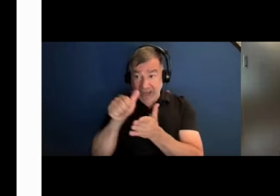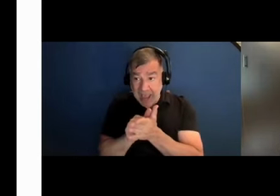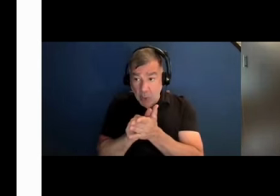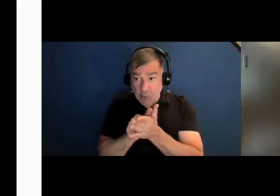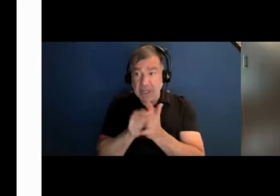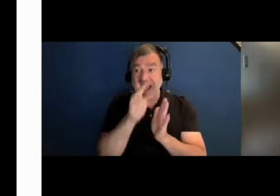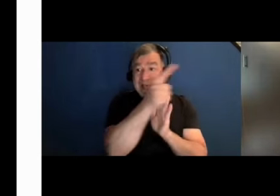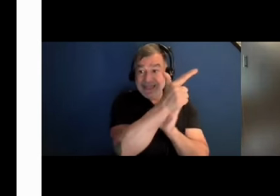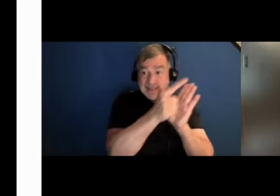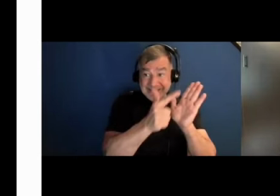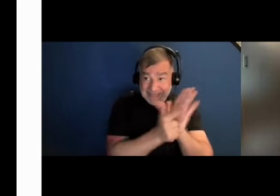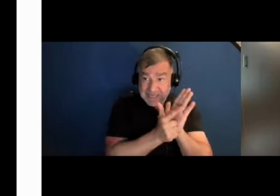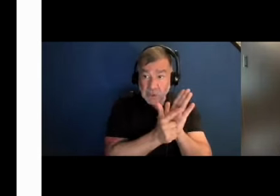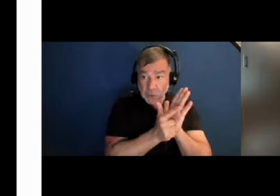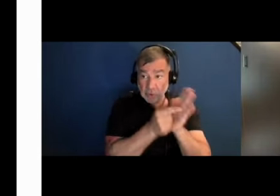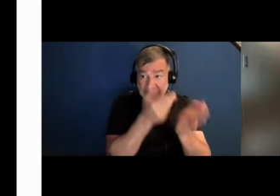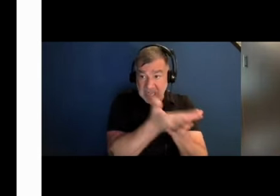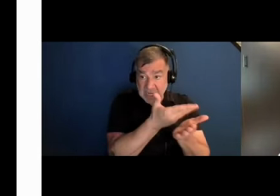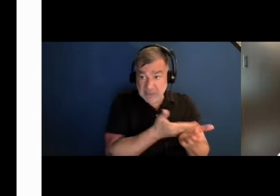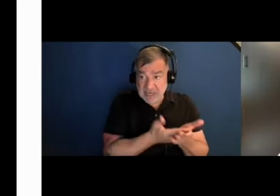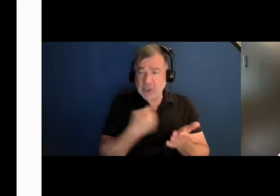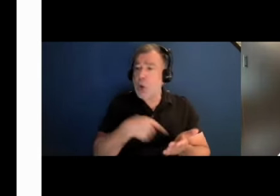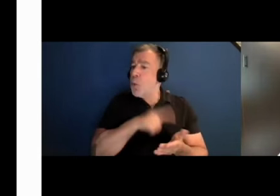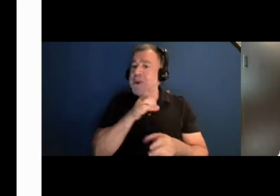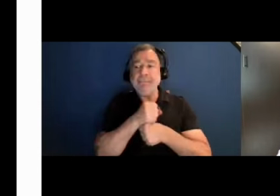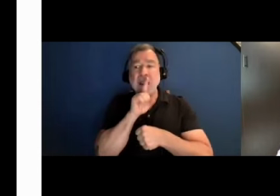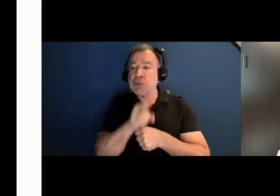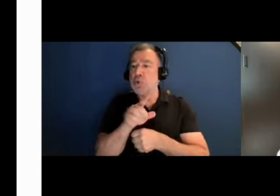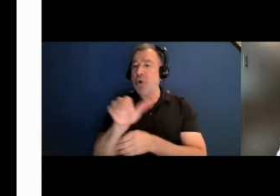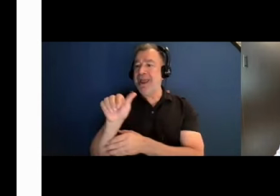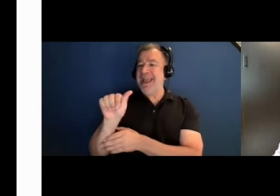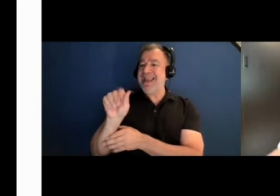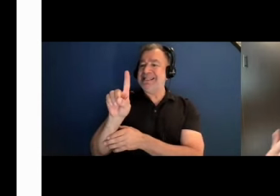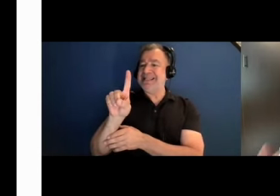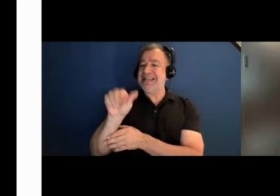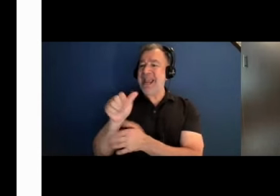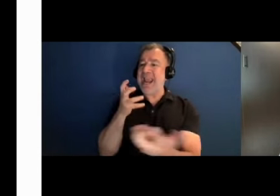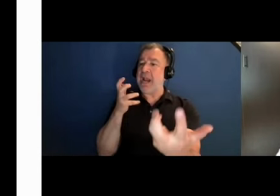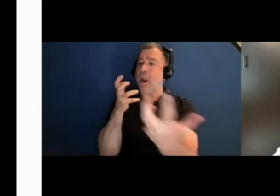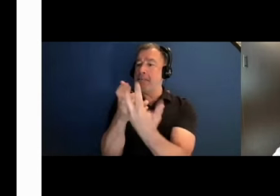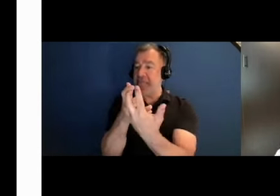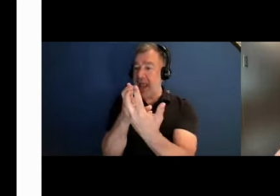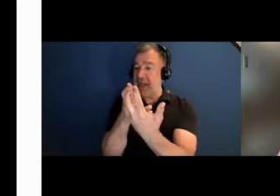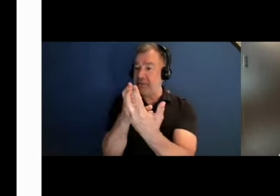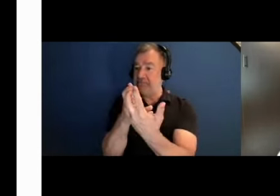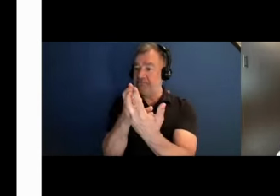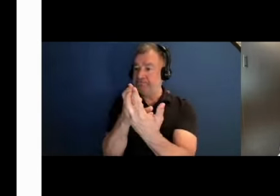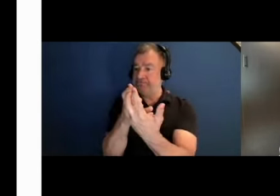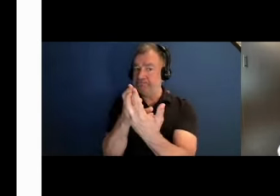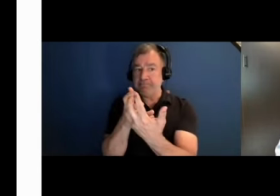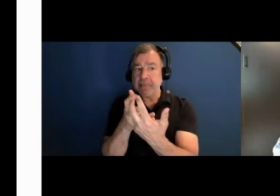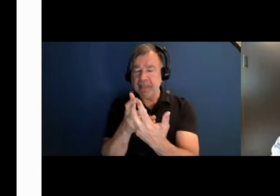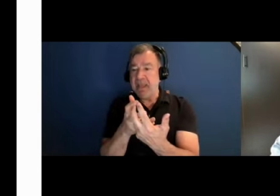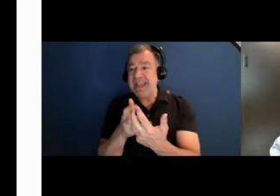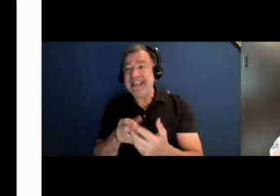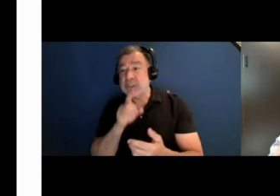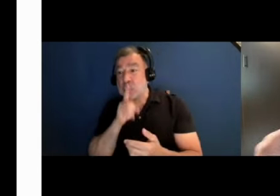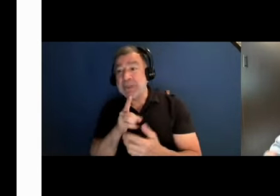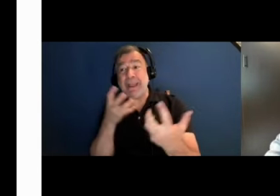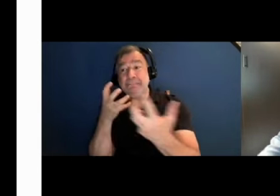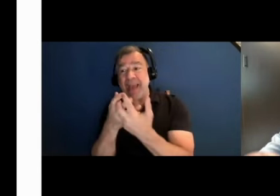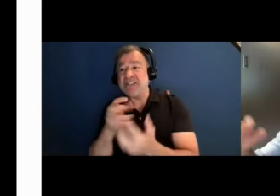we ensure is ADA compliant. And we don't stop at just ADA compliant to get into the real detail. It's